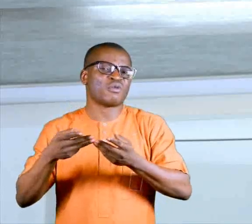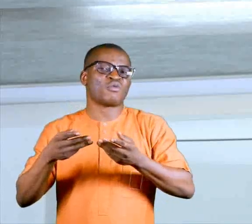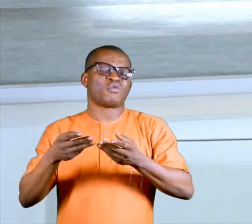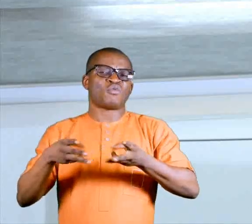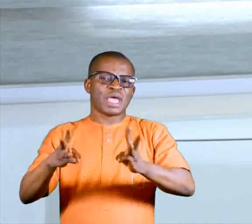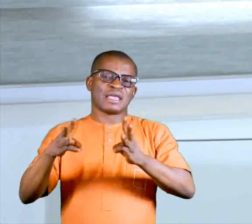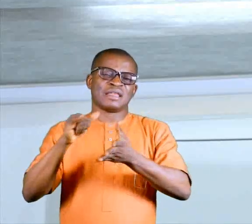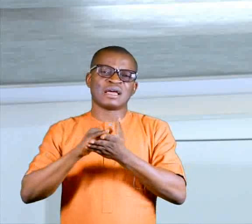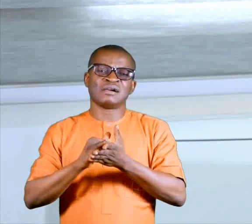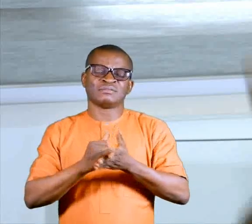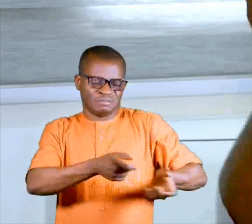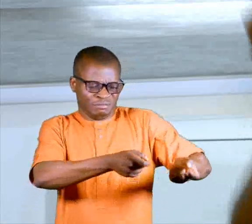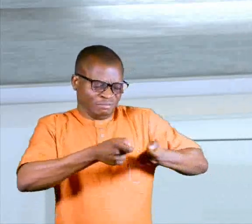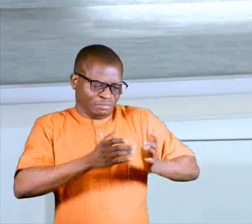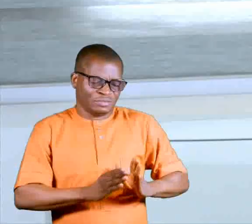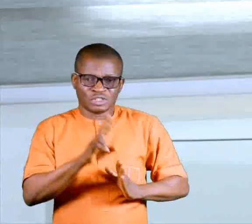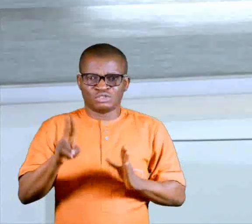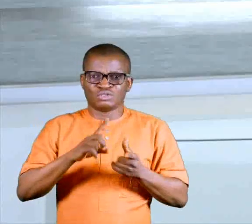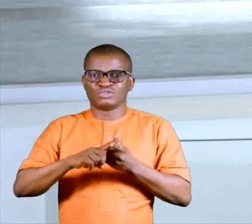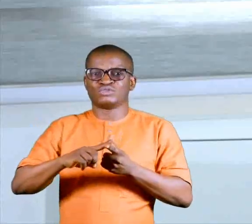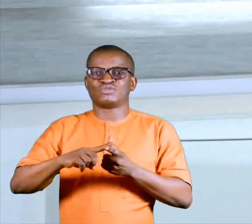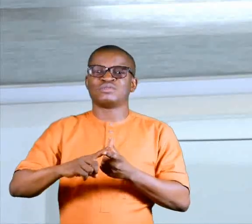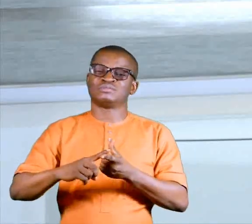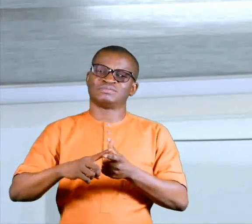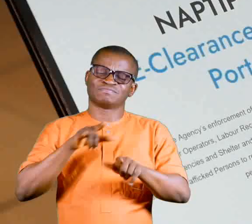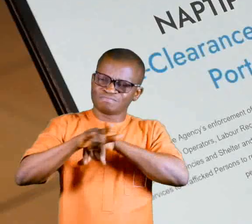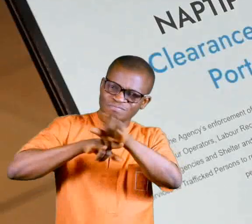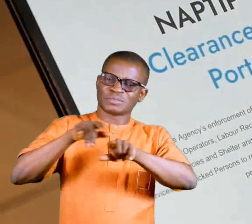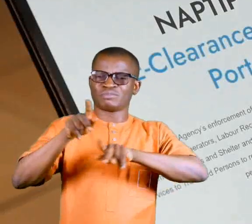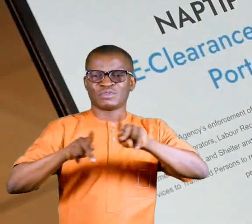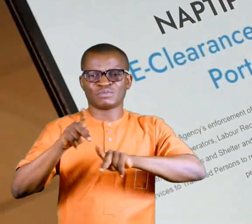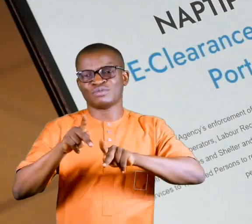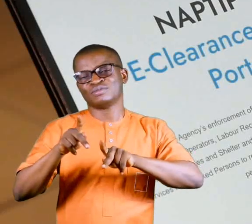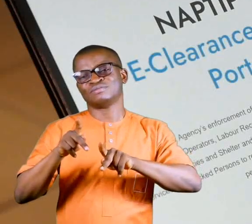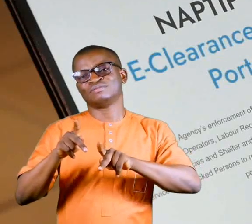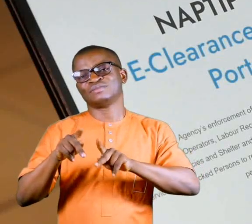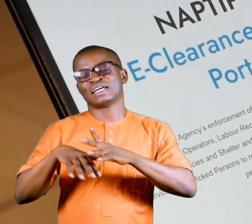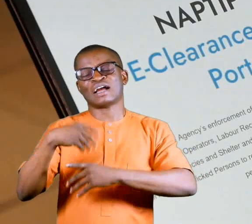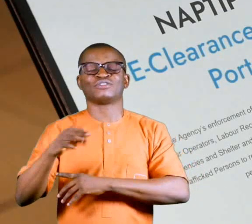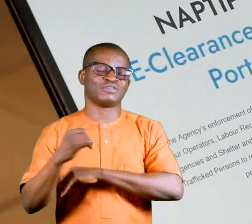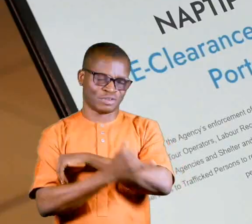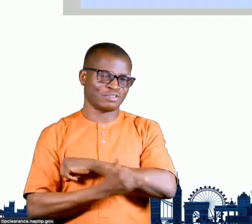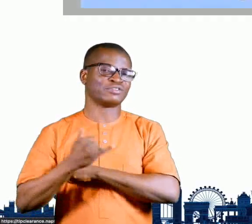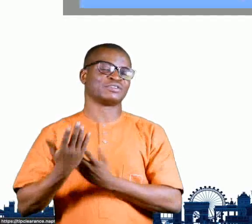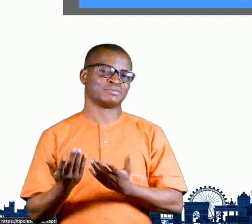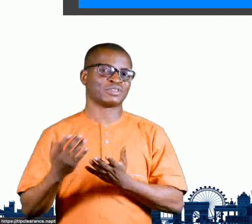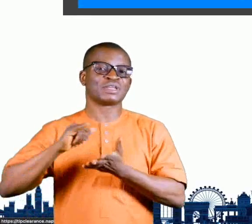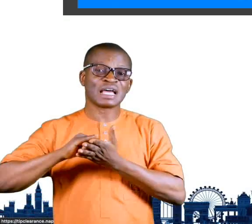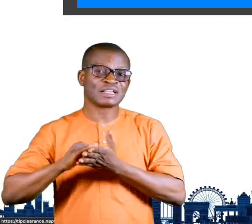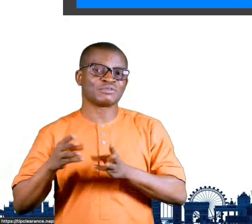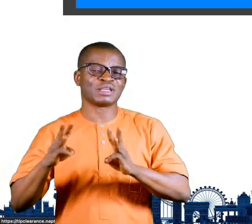recruiters, traffickers use to recruit and take people away from the country. That regulation, I'll call it